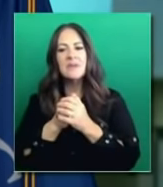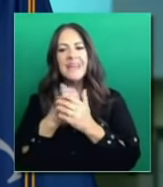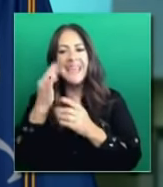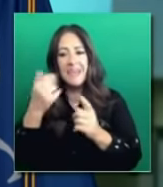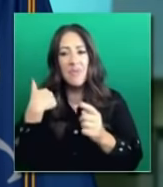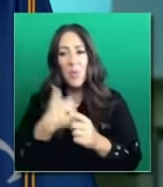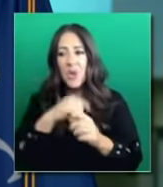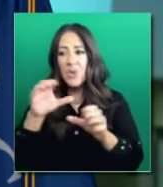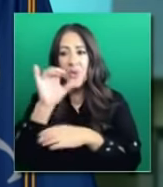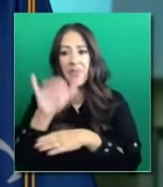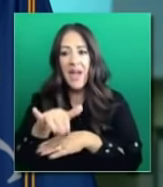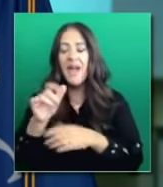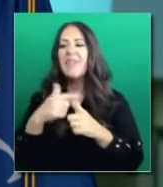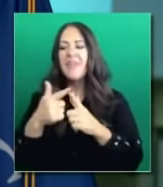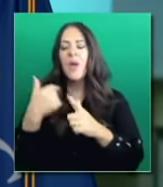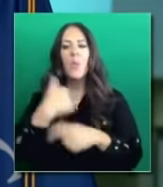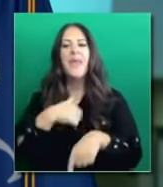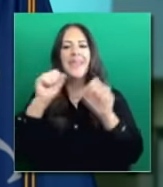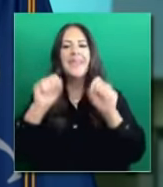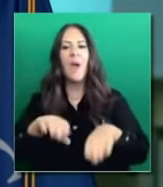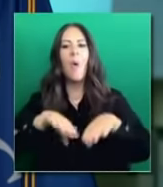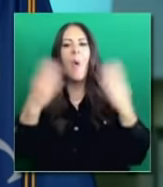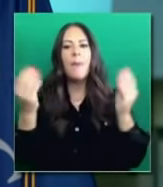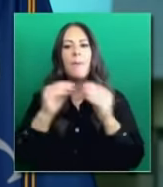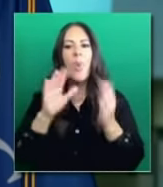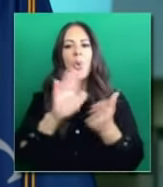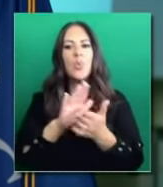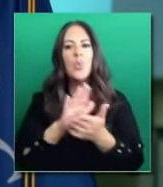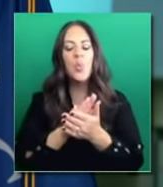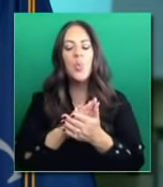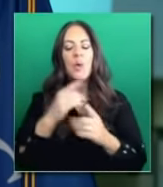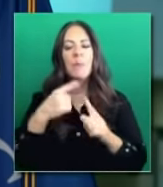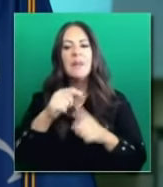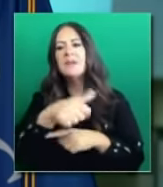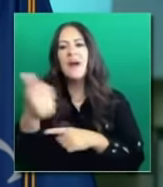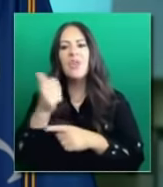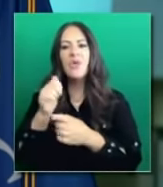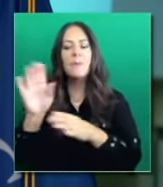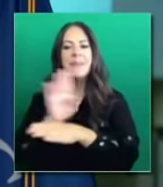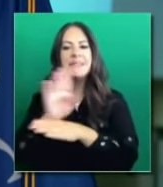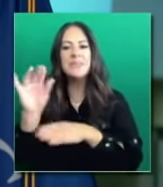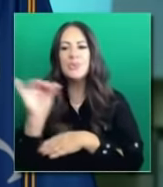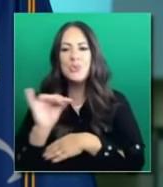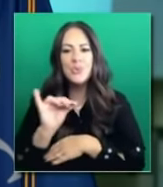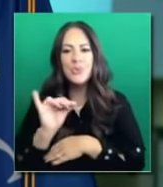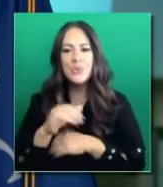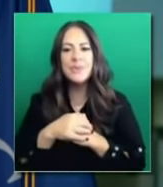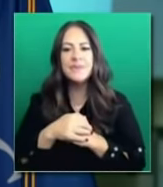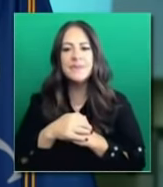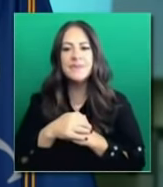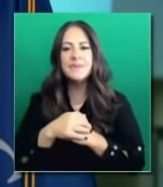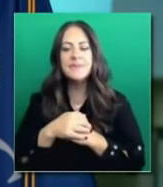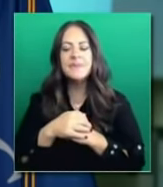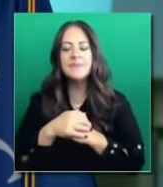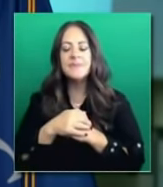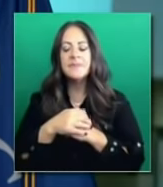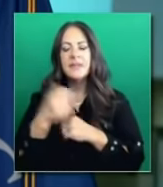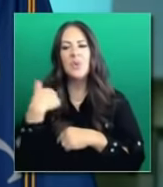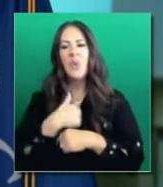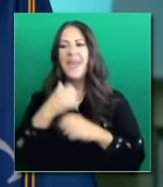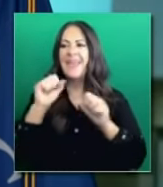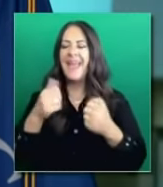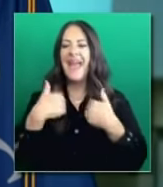reopening our schools, foundational, but also our small businesses and getting back to some semblance of